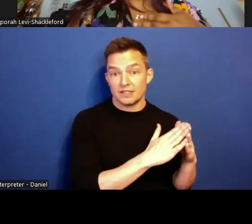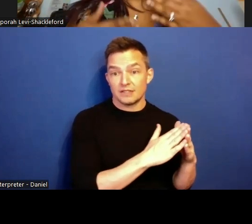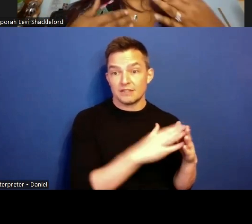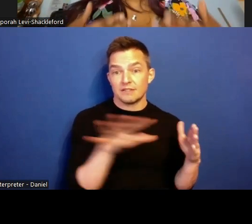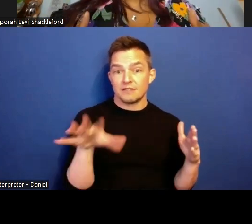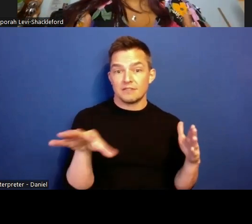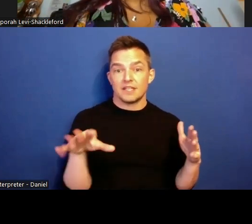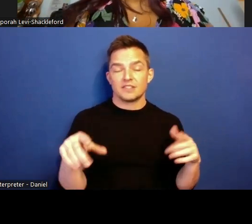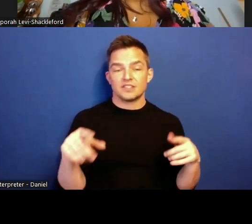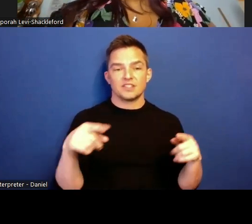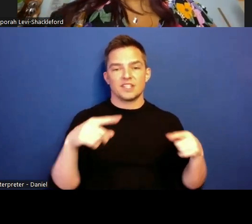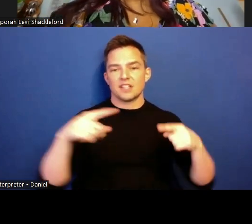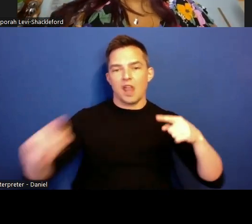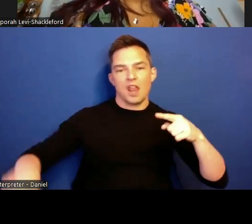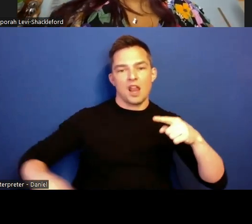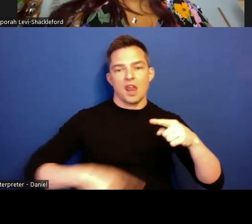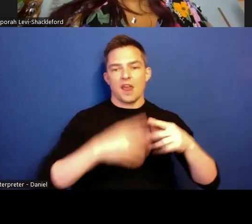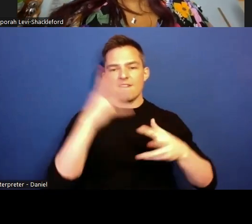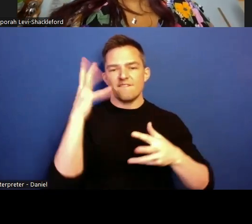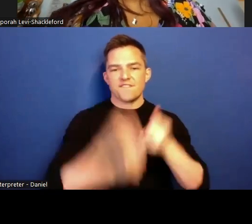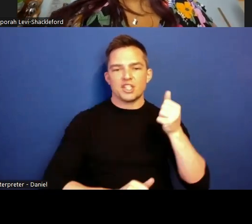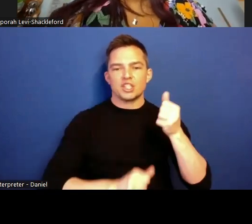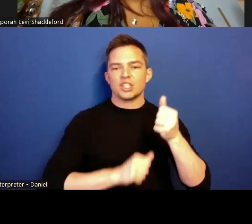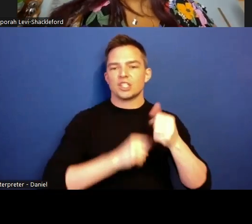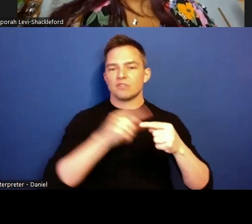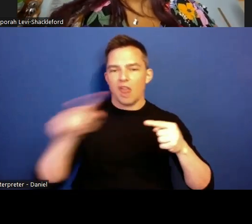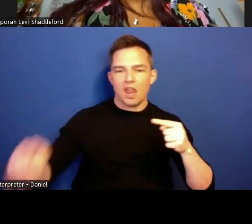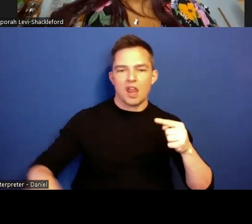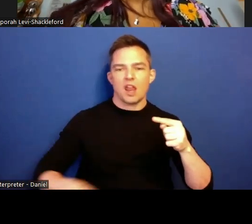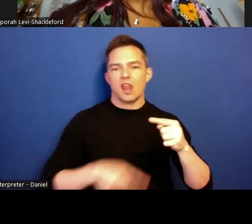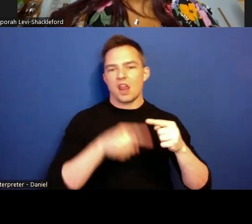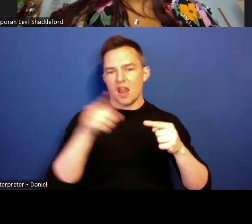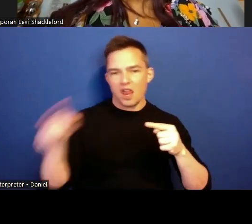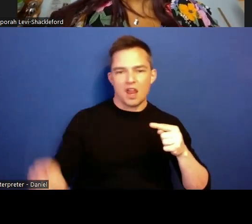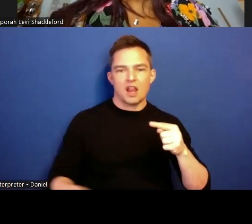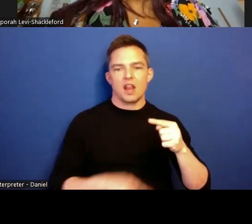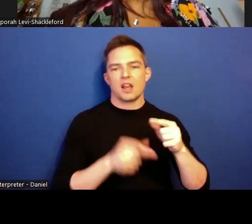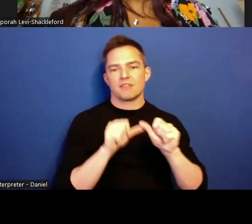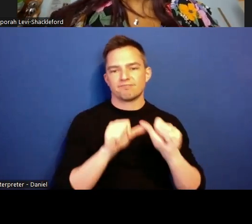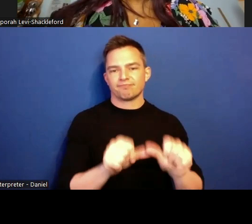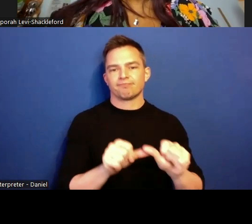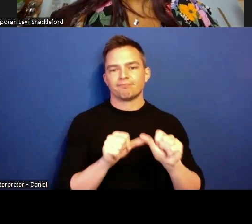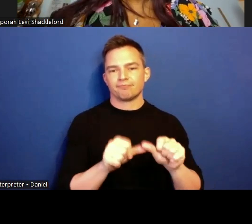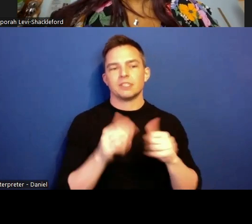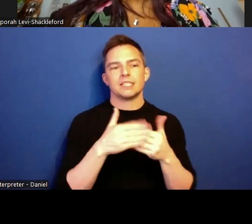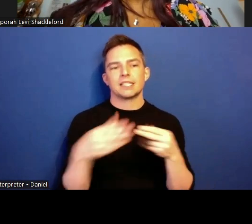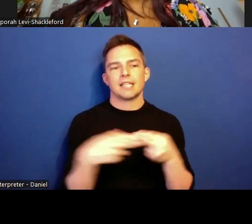vicious revolving circle that continues. Next slide.